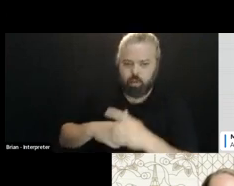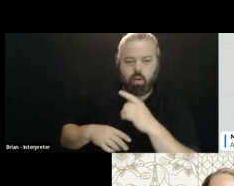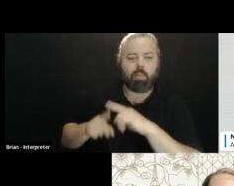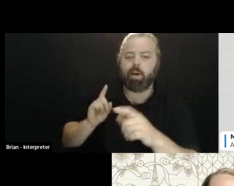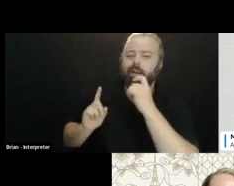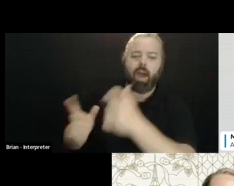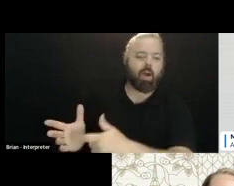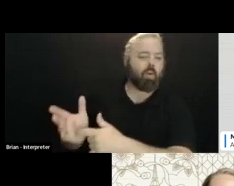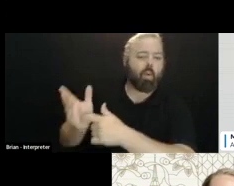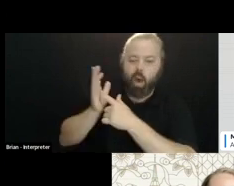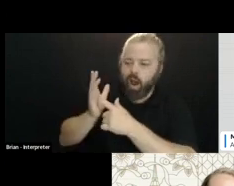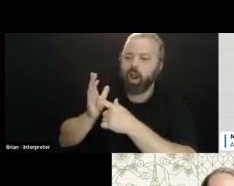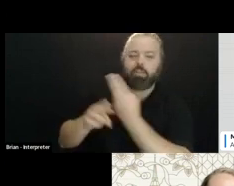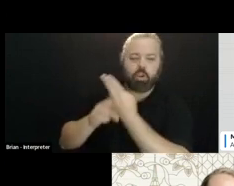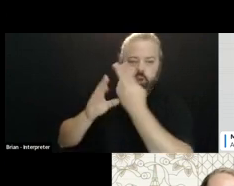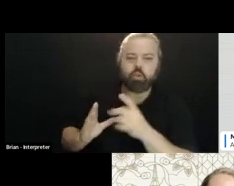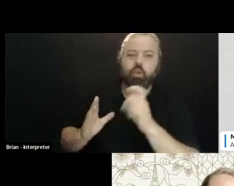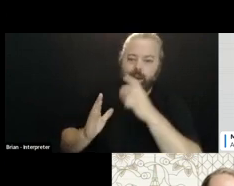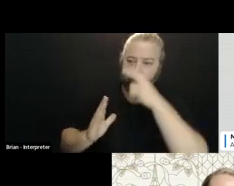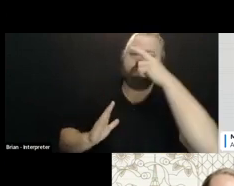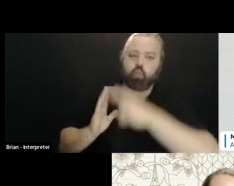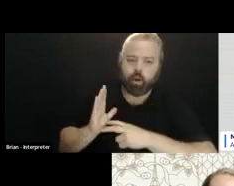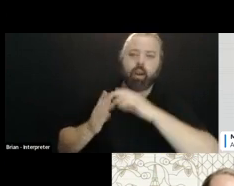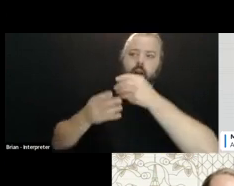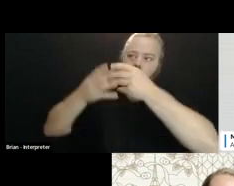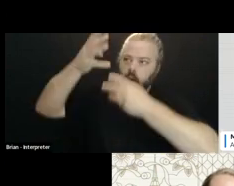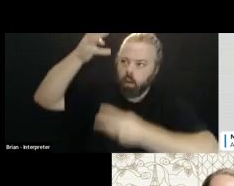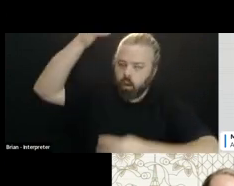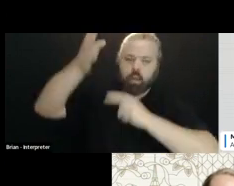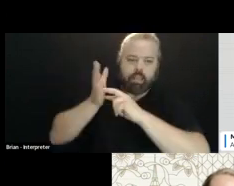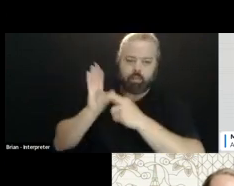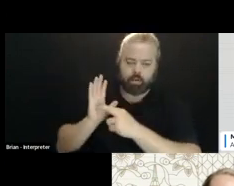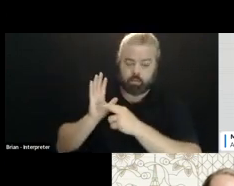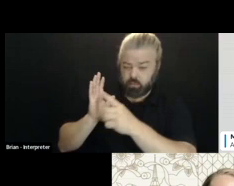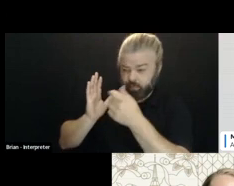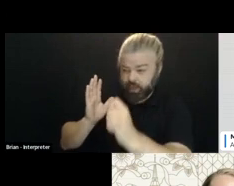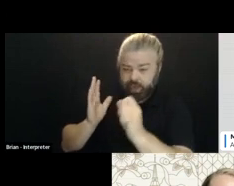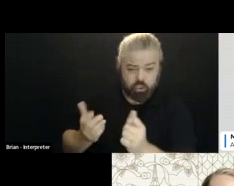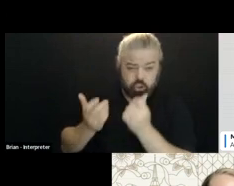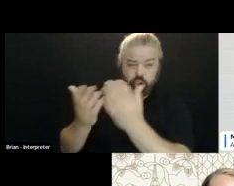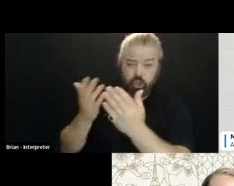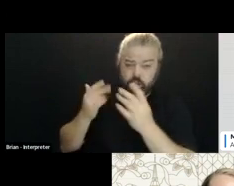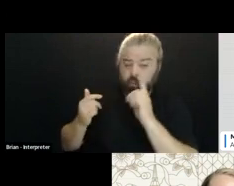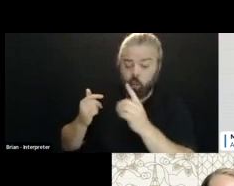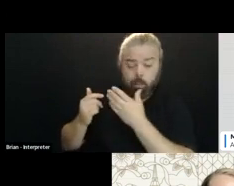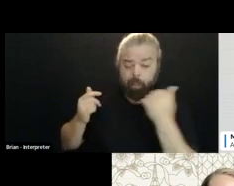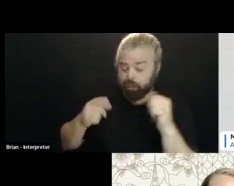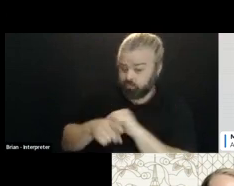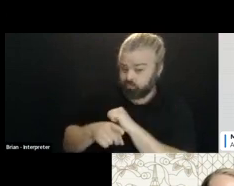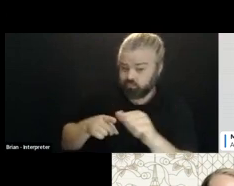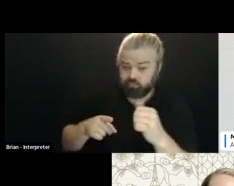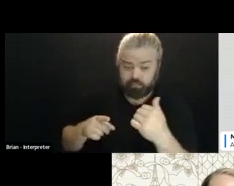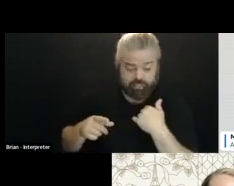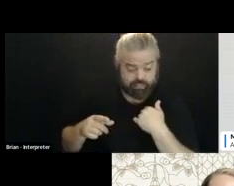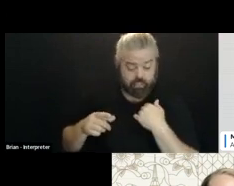large amount of definitions if they don't need to. Do you have any suggestions for best practice? And is there easy